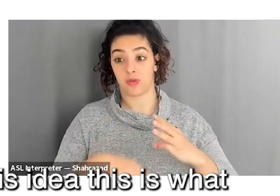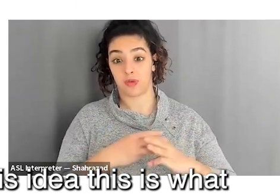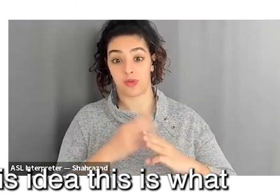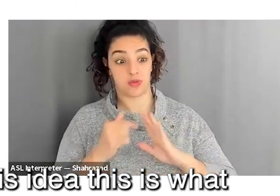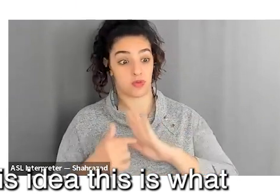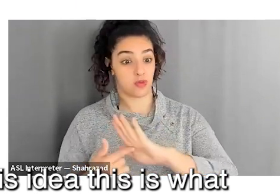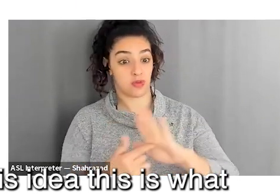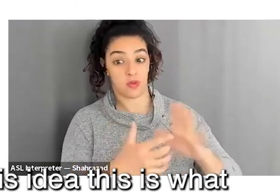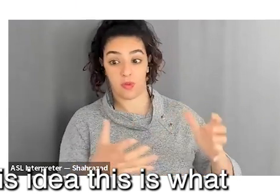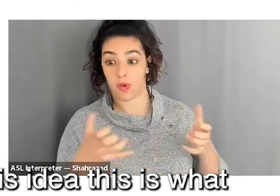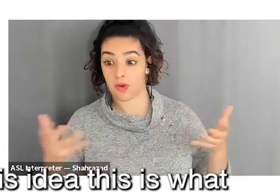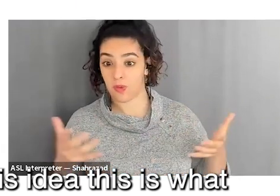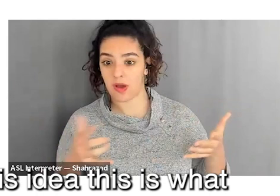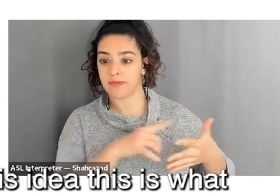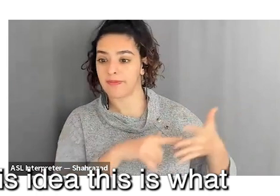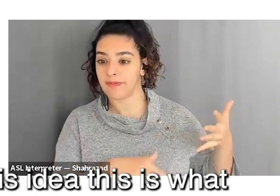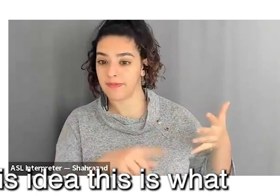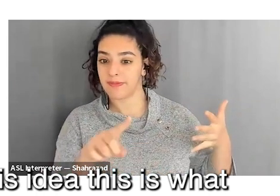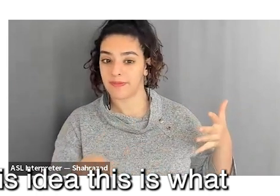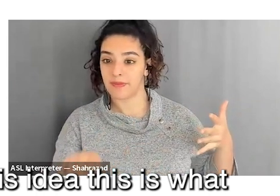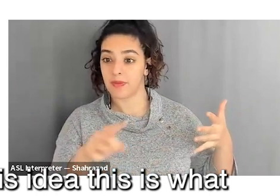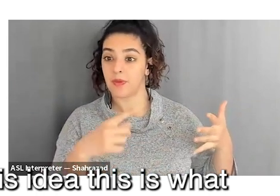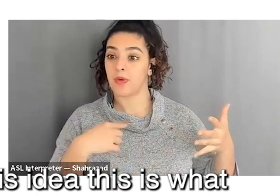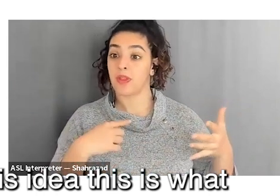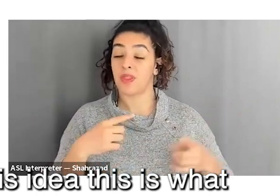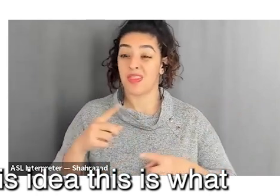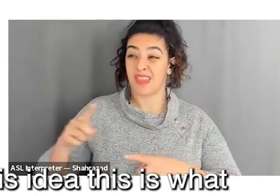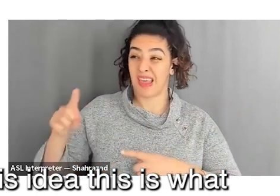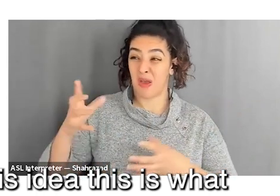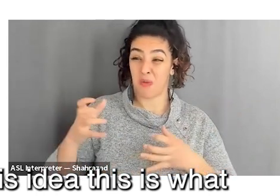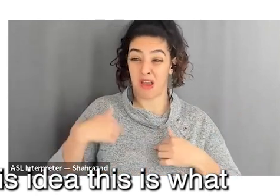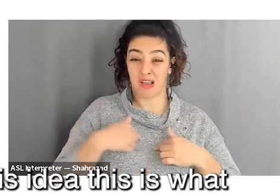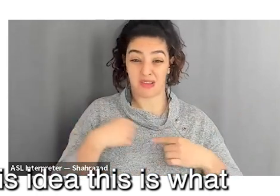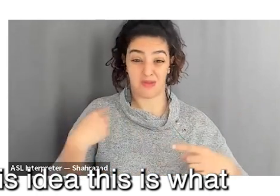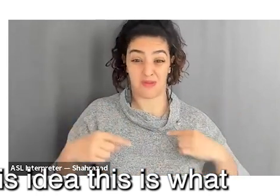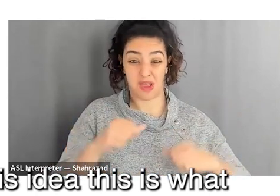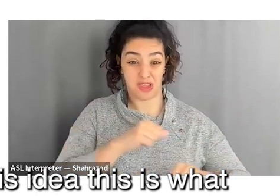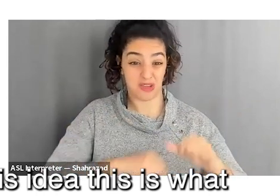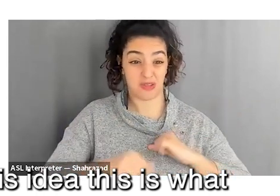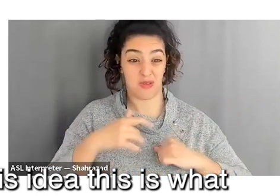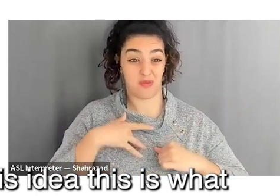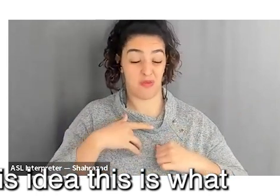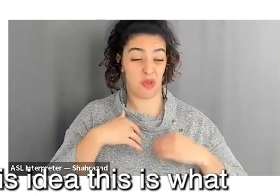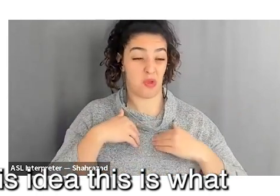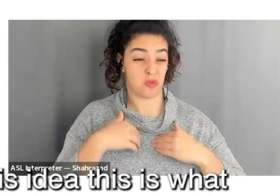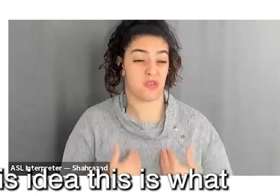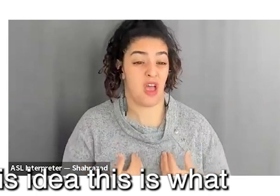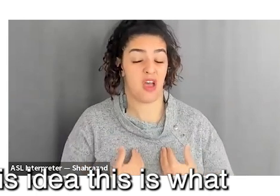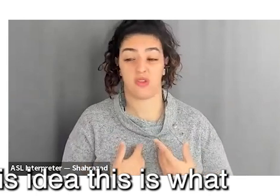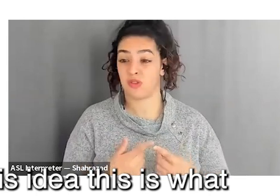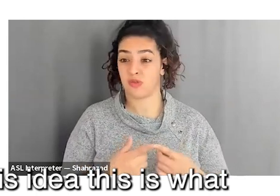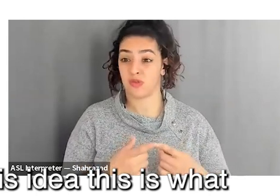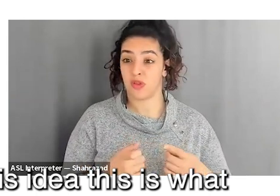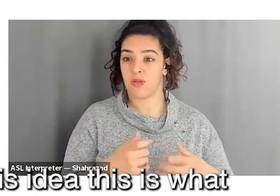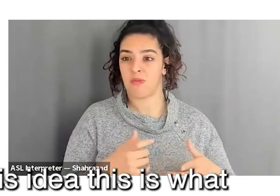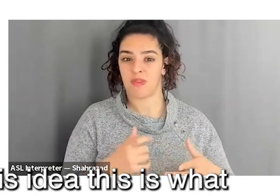oppressors want. They want us to be fighting each other. They want us to be so exhausted and tired and not have love